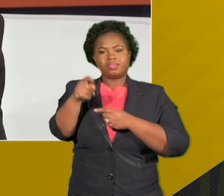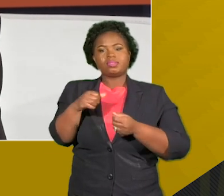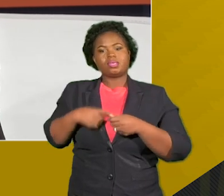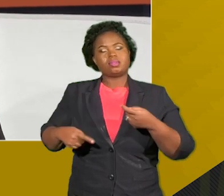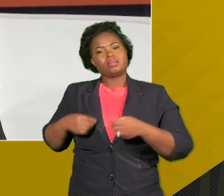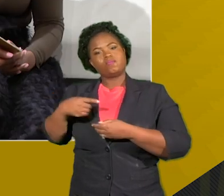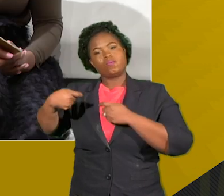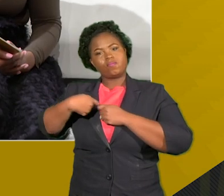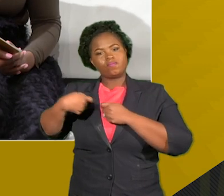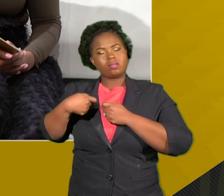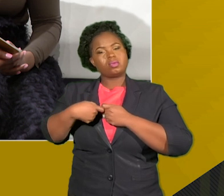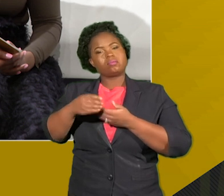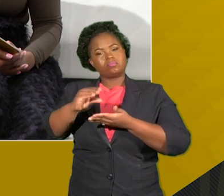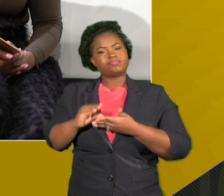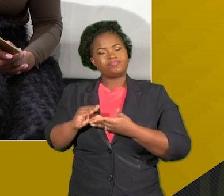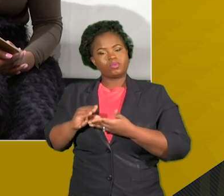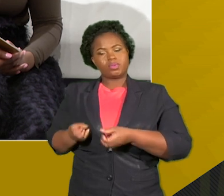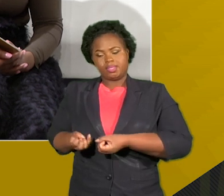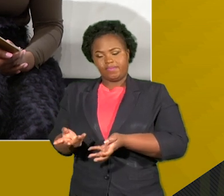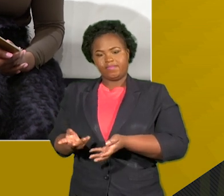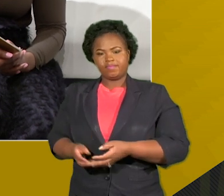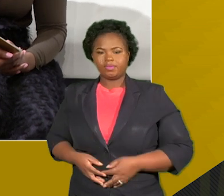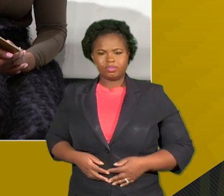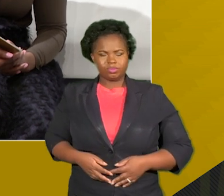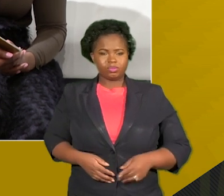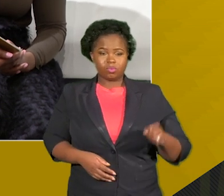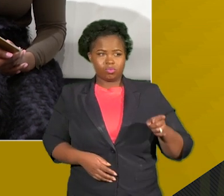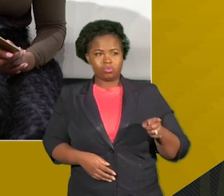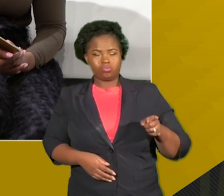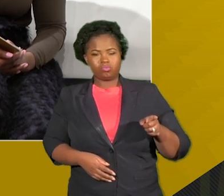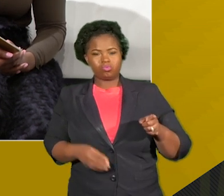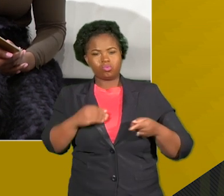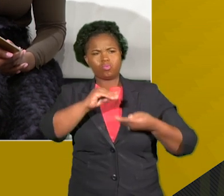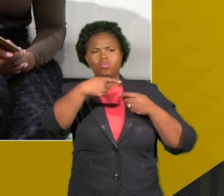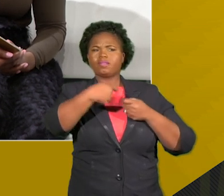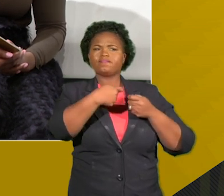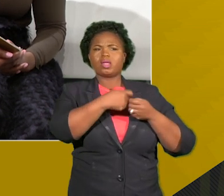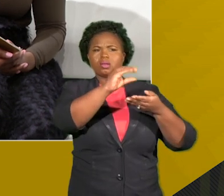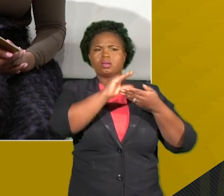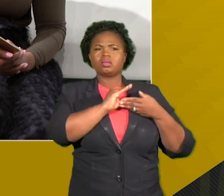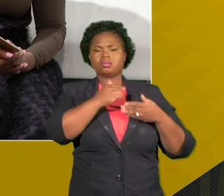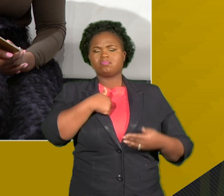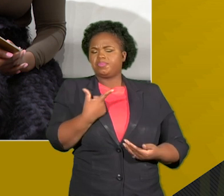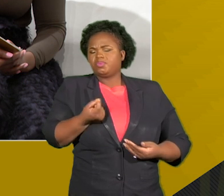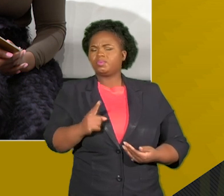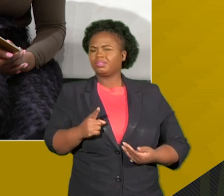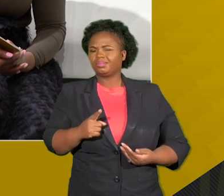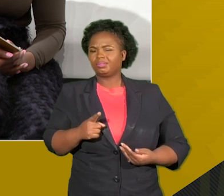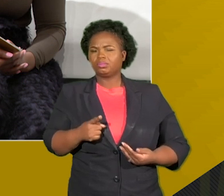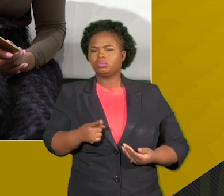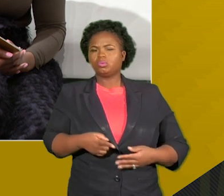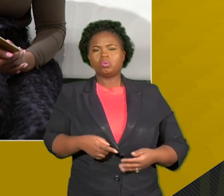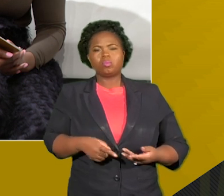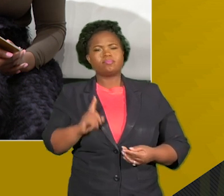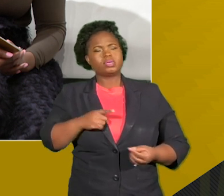on the ground. Okay. And for me, Ugutin Yifande in Nina, what must I do? What must I have or